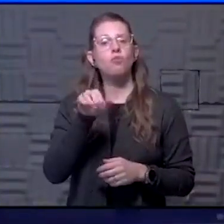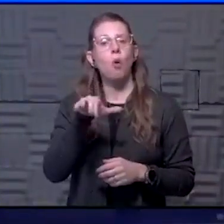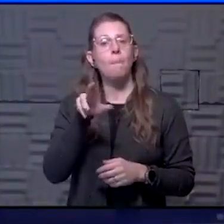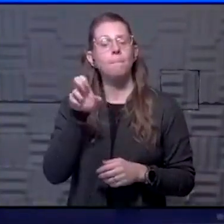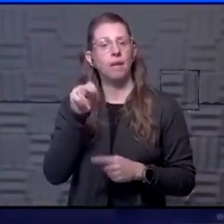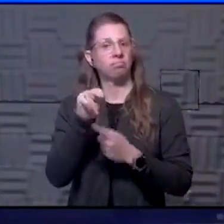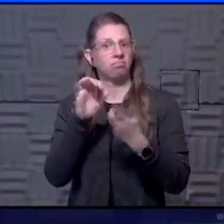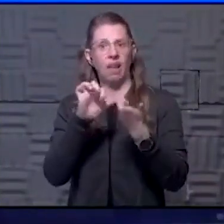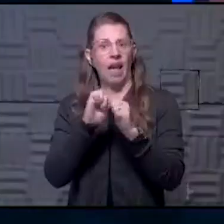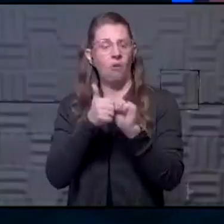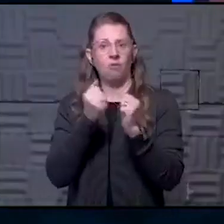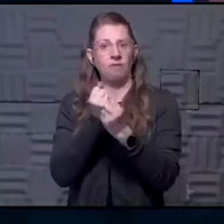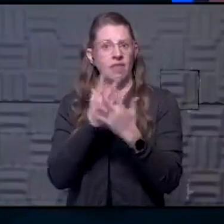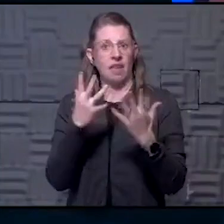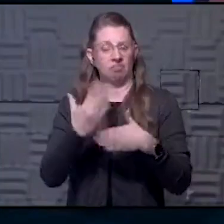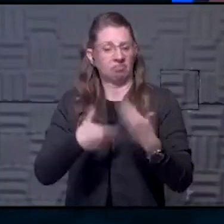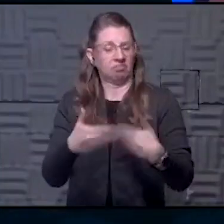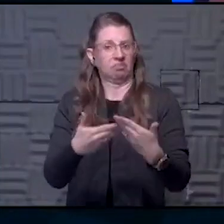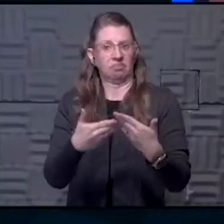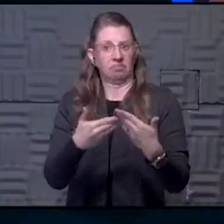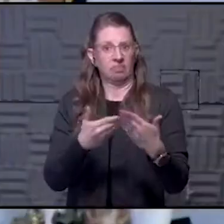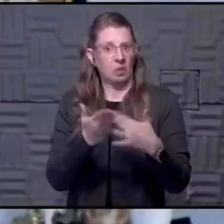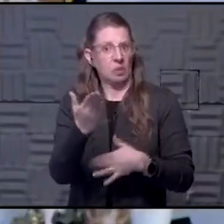things going throughout the state of Kansas right now?